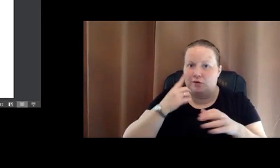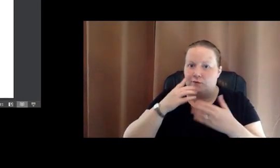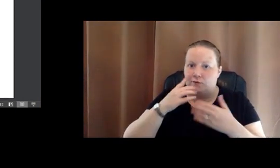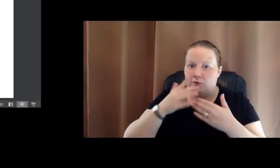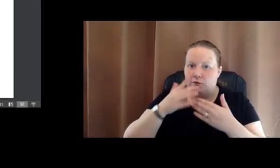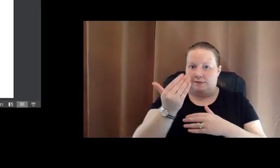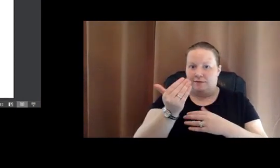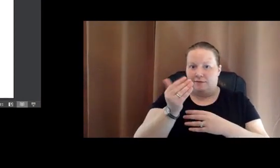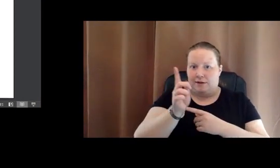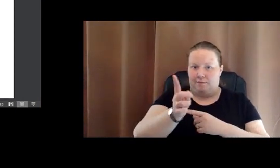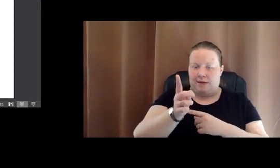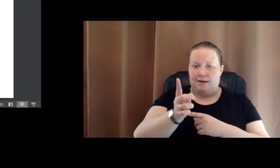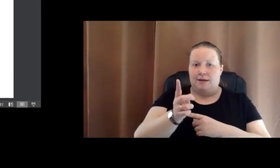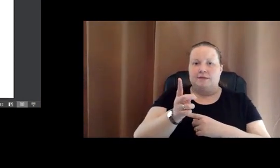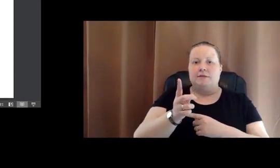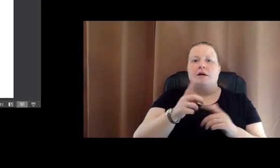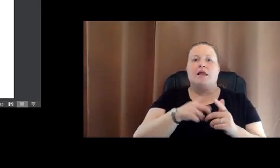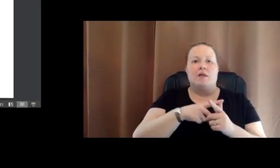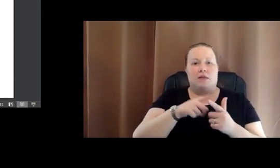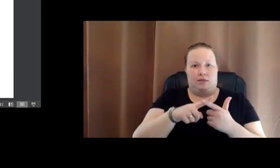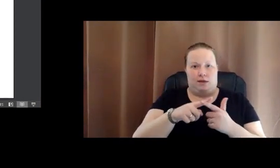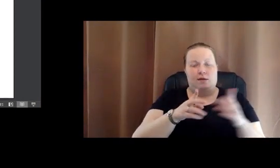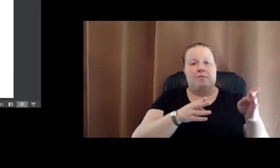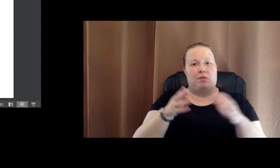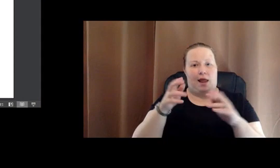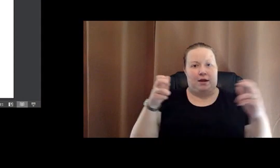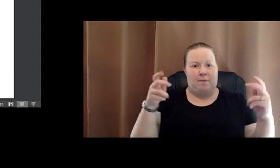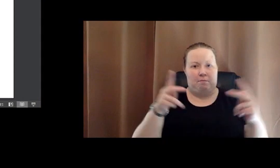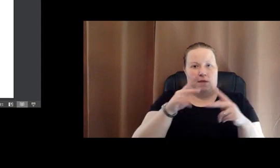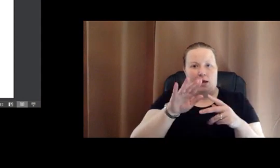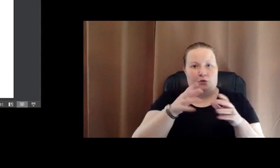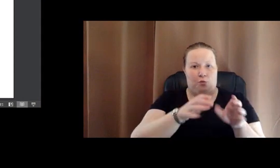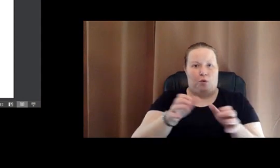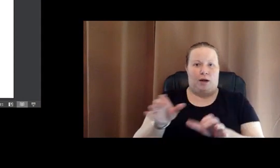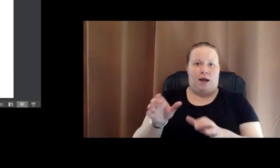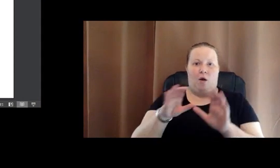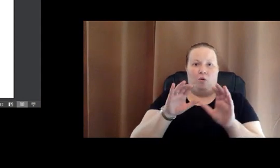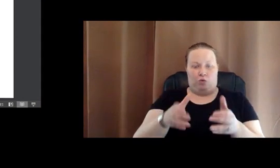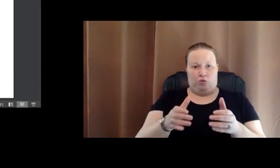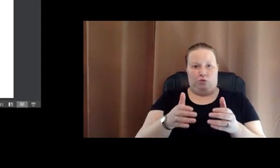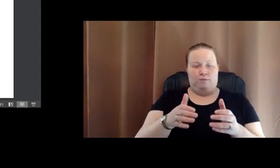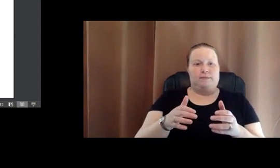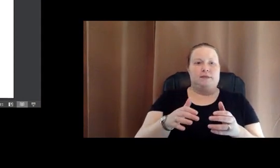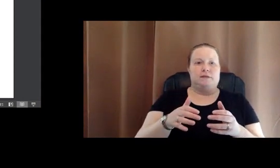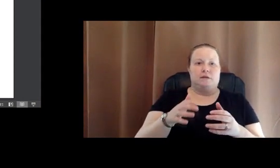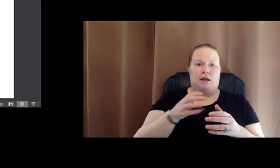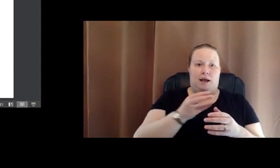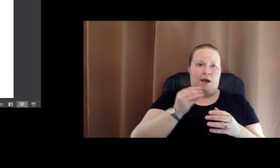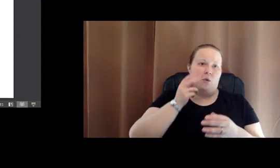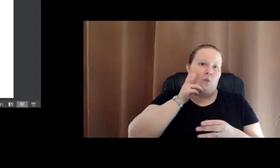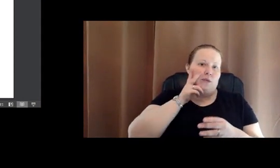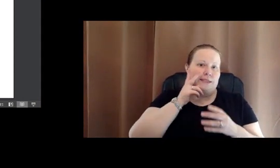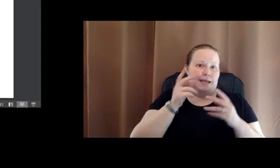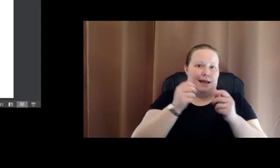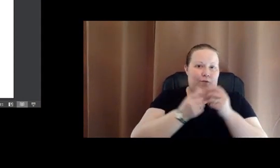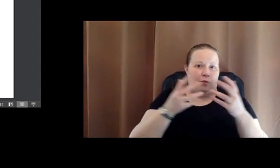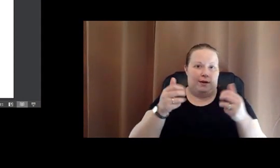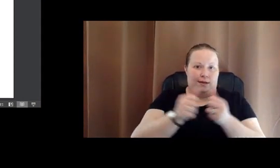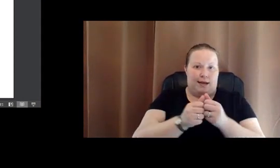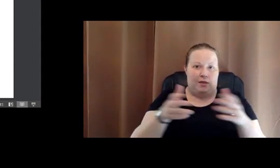15 minutes or so. And do plan to come back to your breakout groups. And we'll see everyone together again at